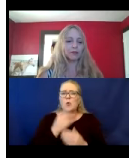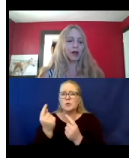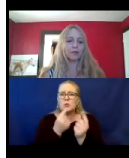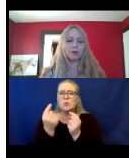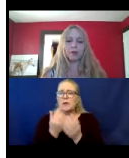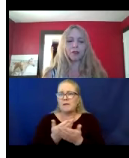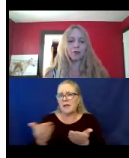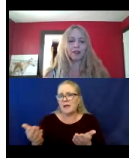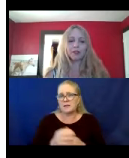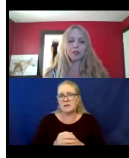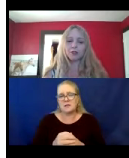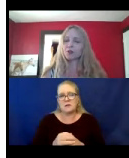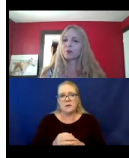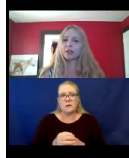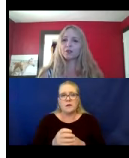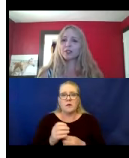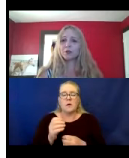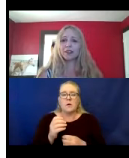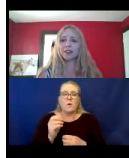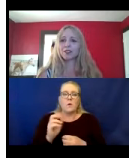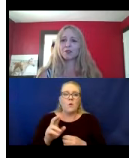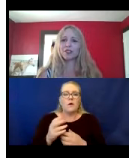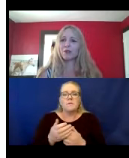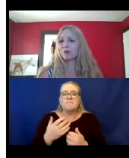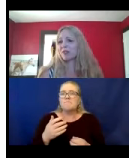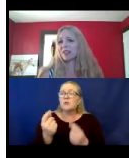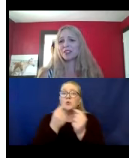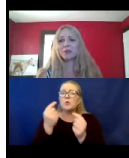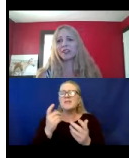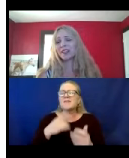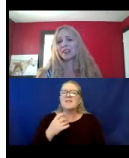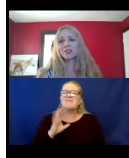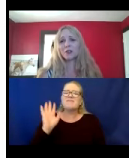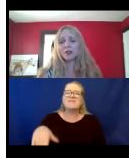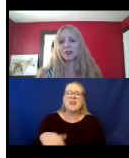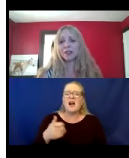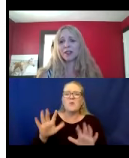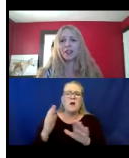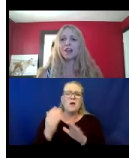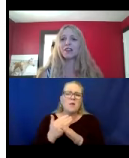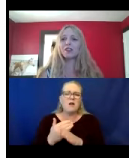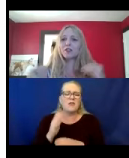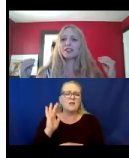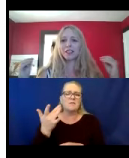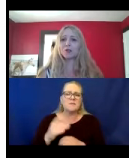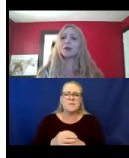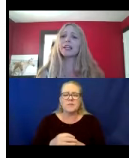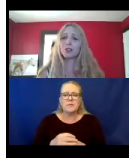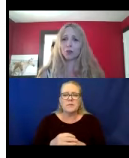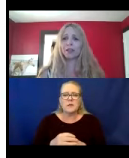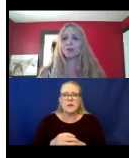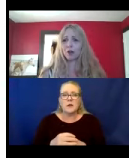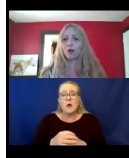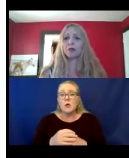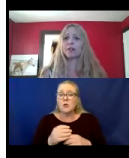one. Being bothered by little interest or pleasure in doing things. You just don't feel like doing any of the things you could. Not that there's things that you can't